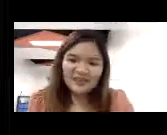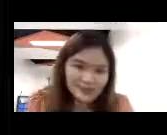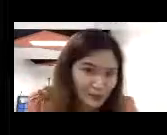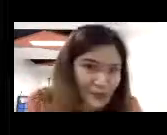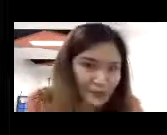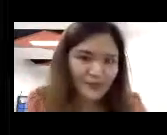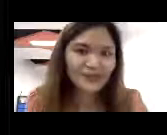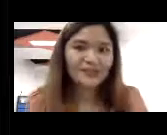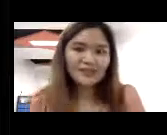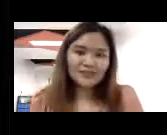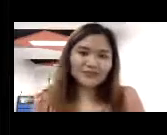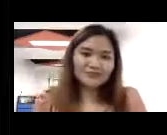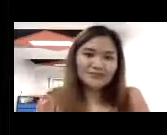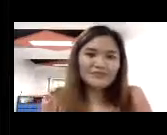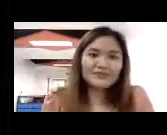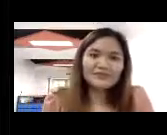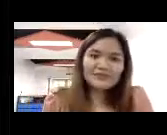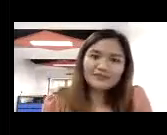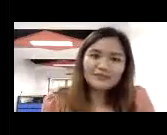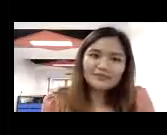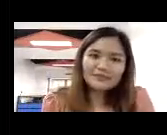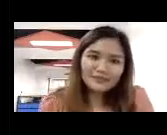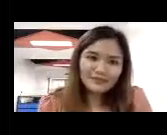Okay, so let's proceed.